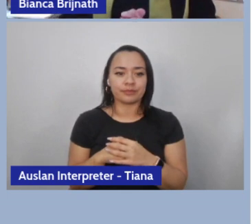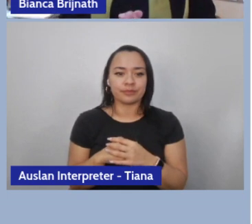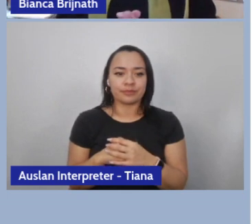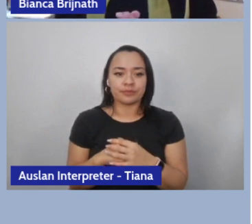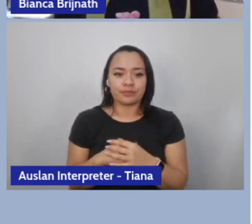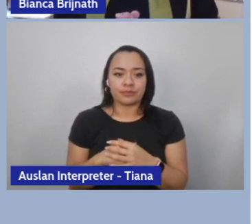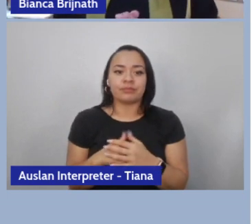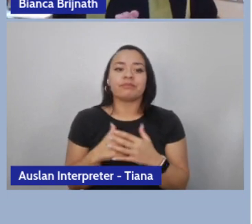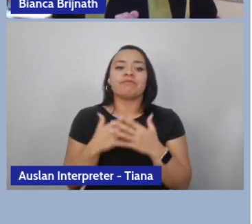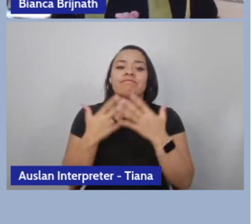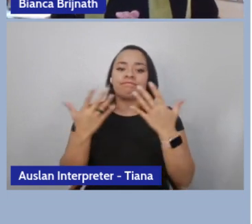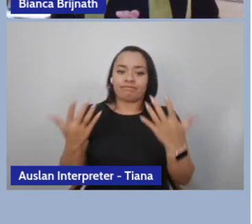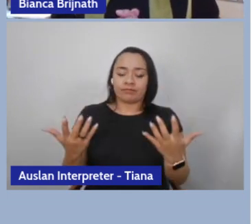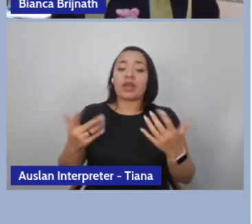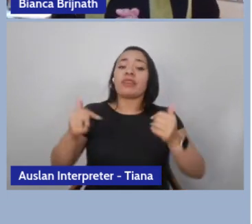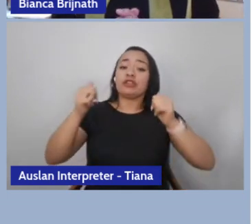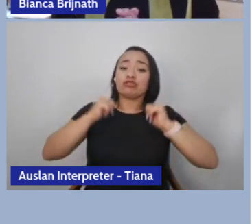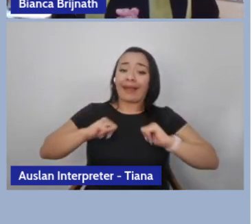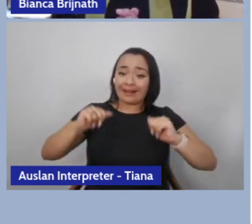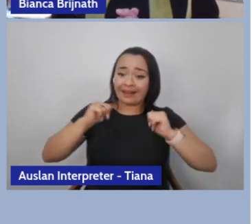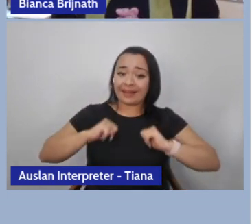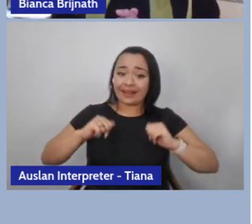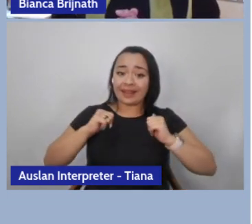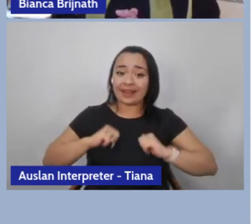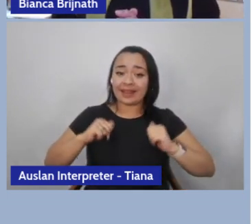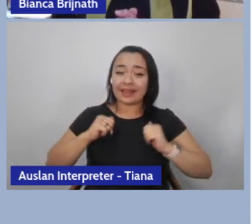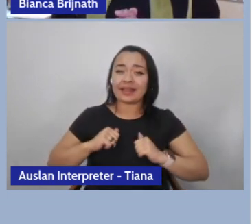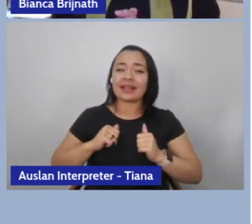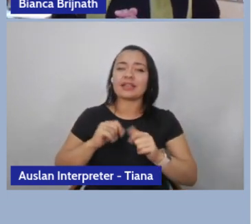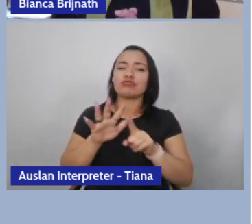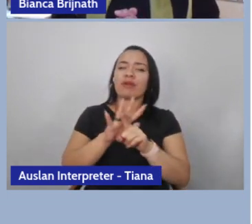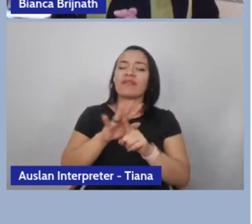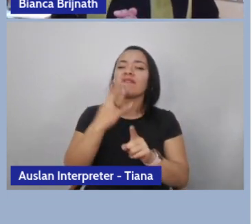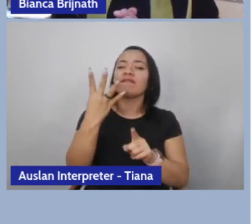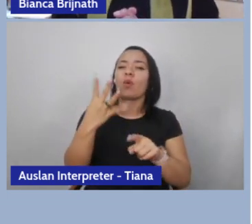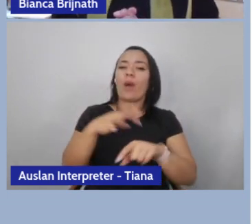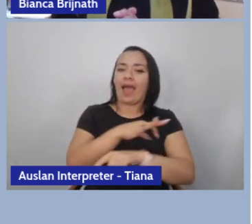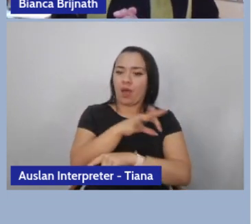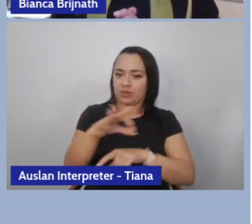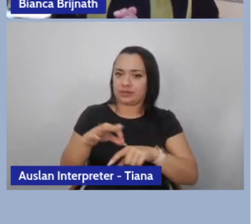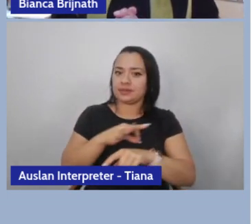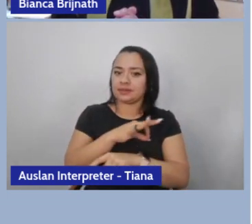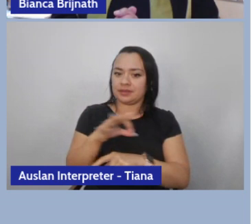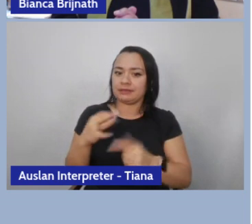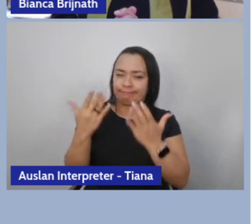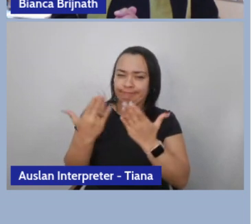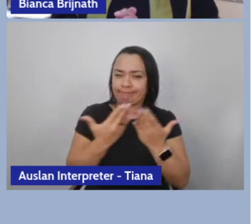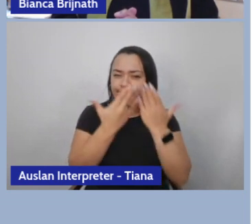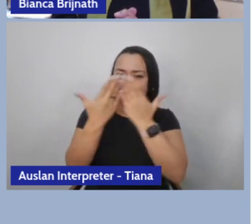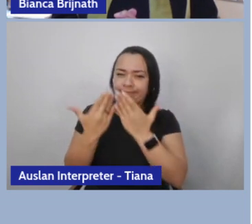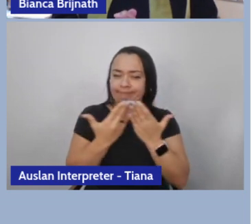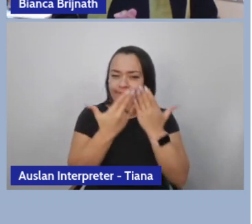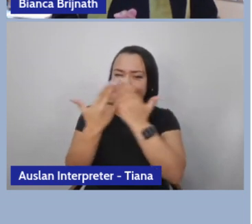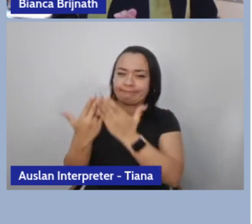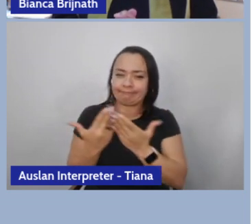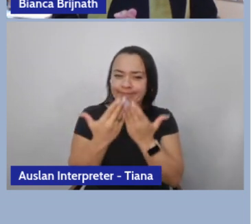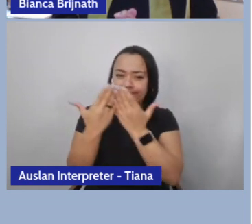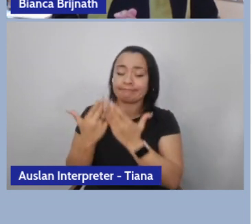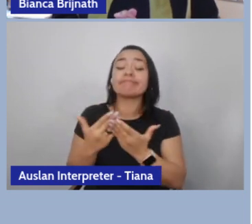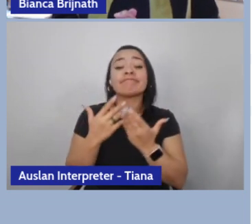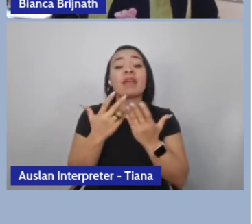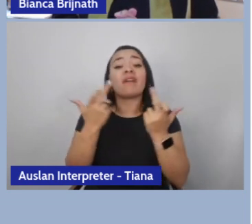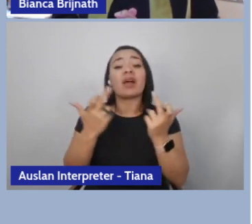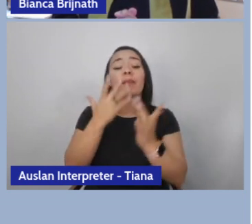Crucially, the training is about 4 hours long, so it's not short, but it is available online and it